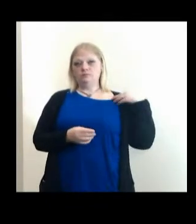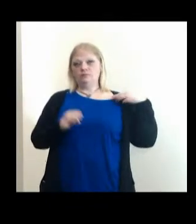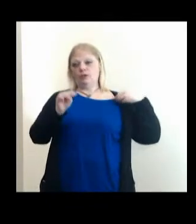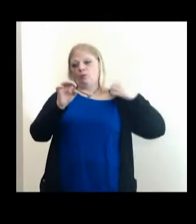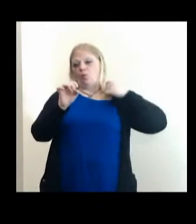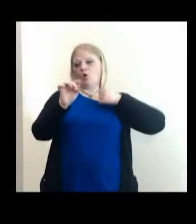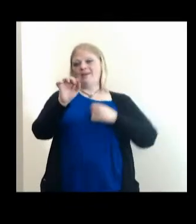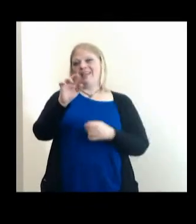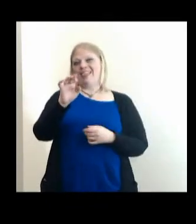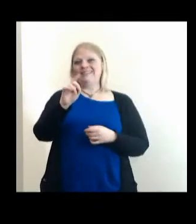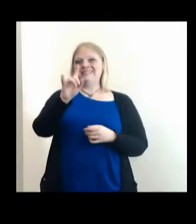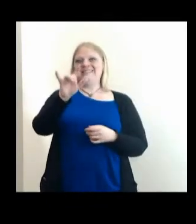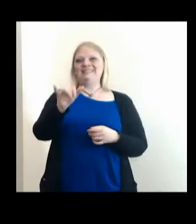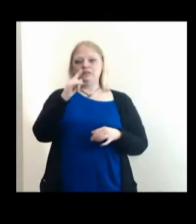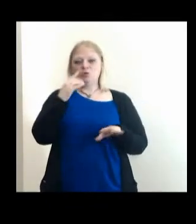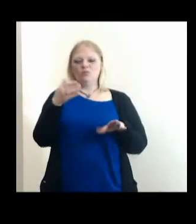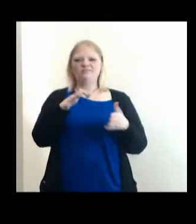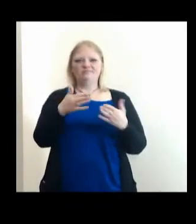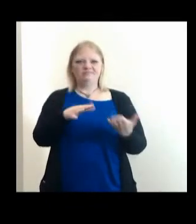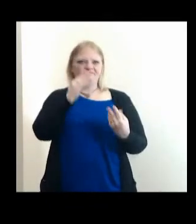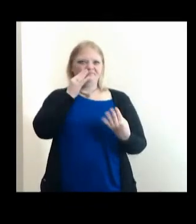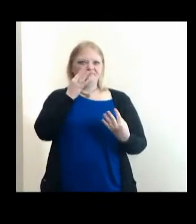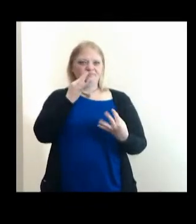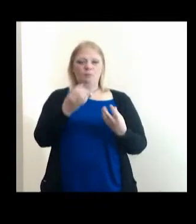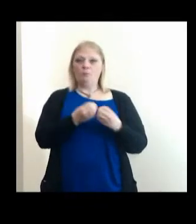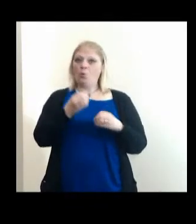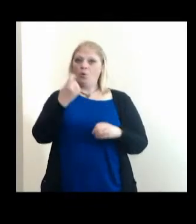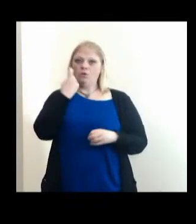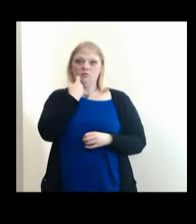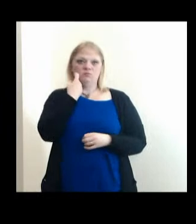have unfortunately more deaths recently.